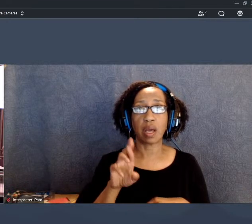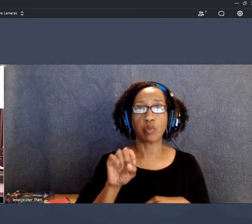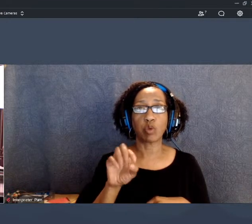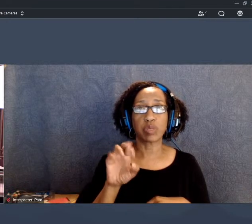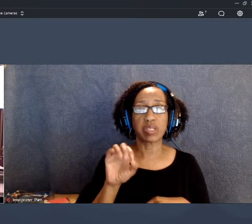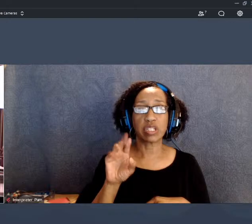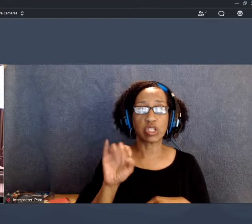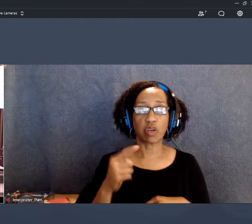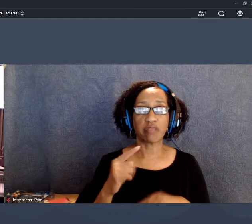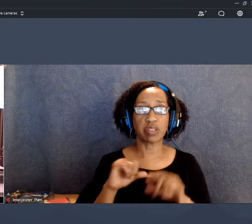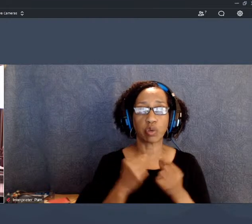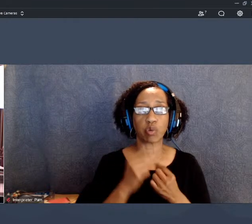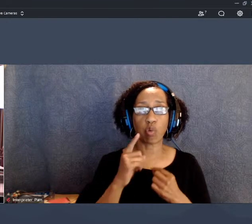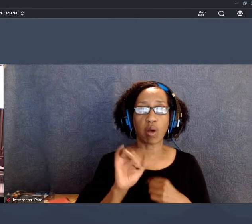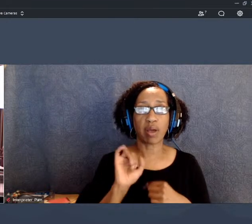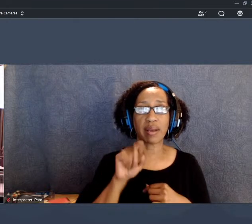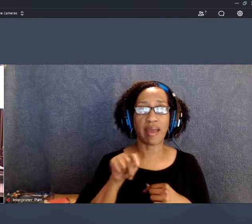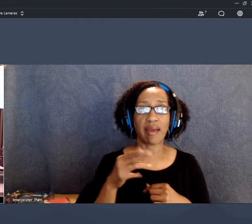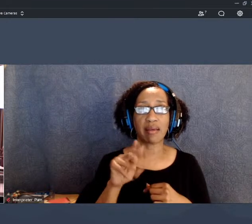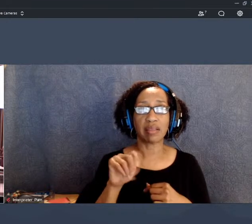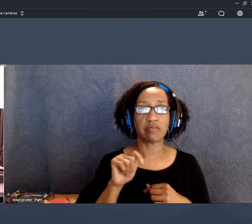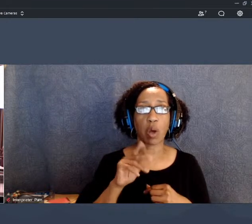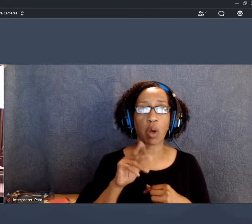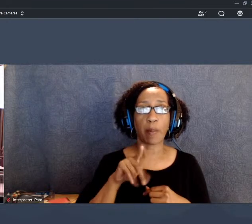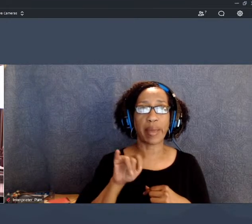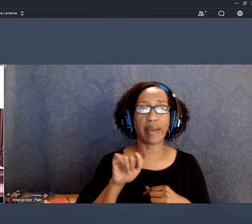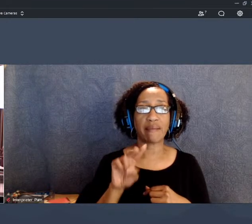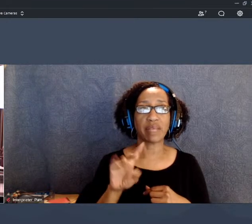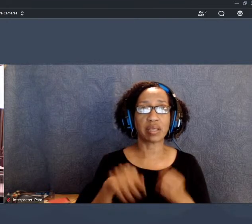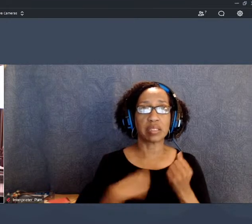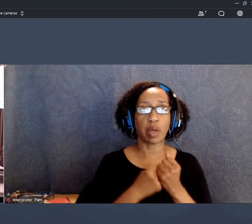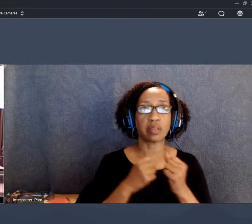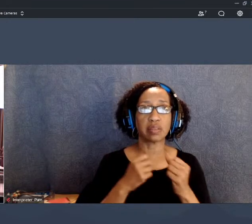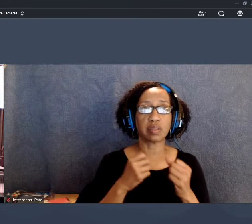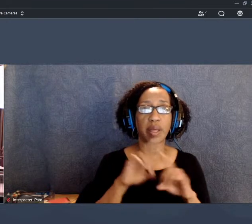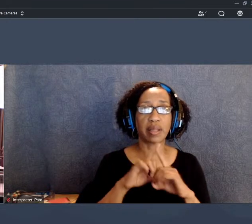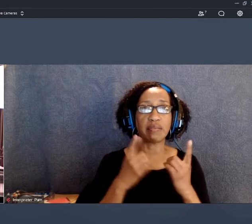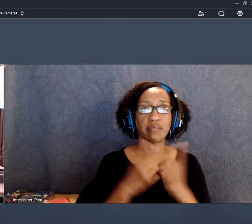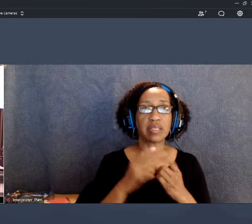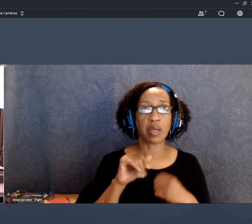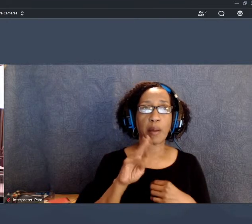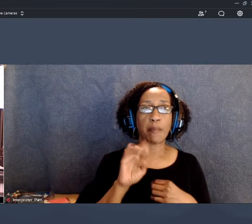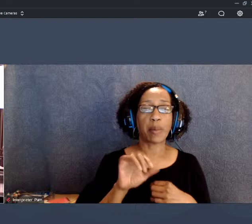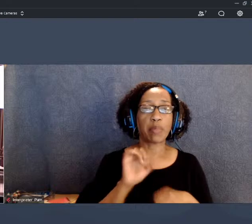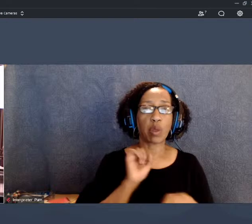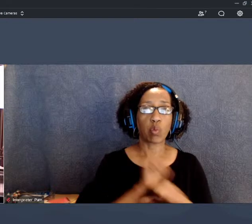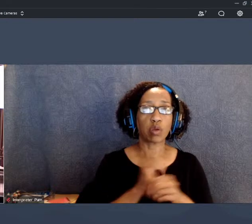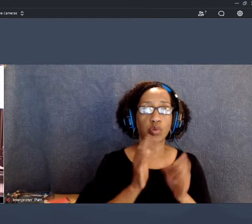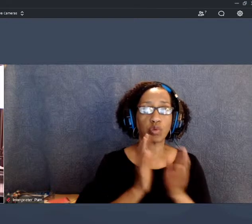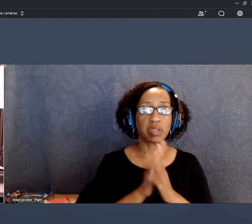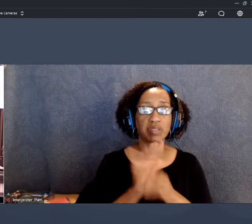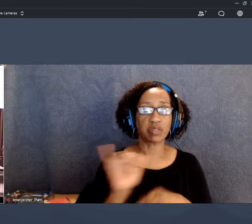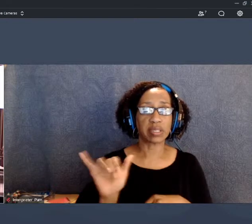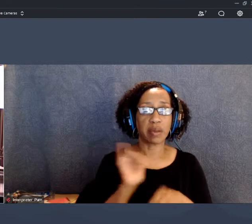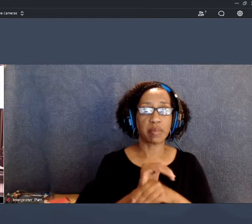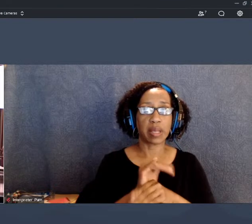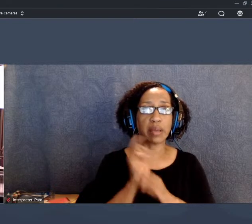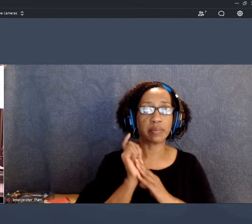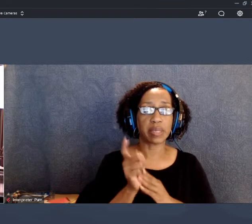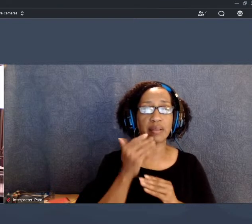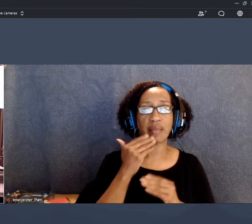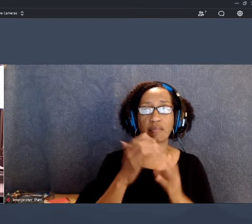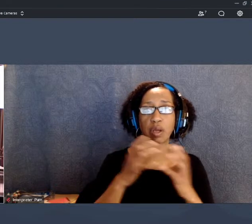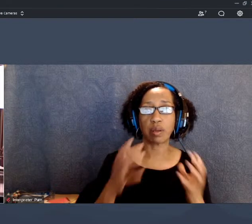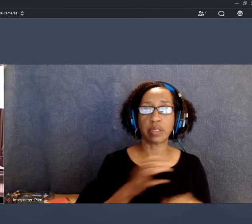1 asphalt paving. This resolution is sponsored by the Division of Public Works. There's a request for same night minutes. Thank you very much,